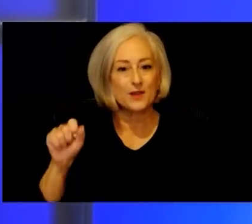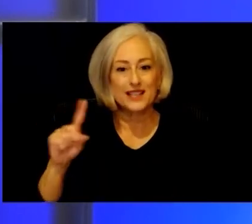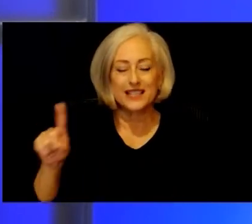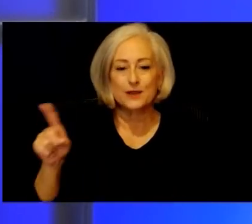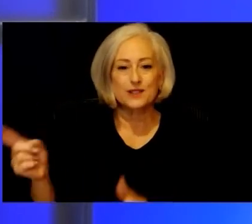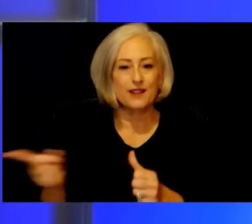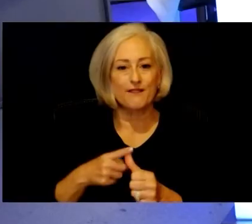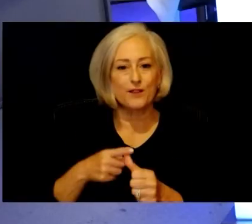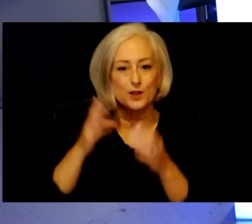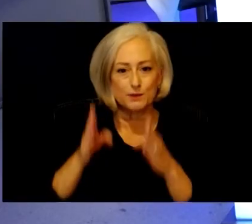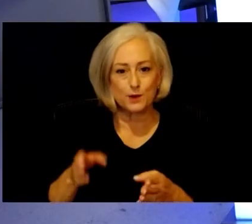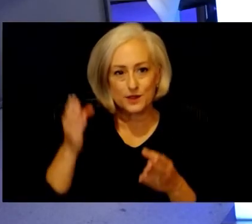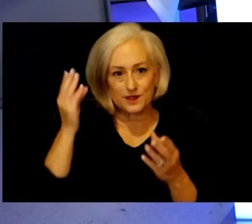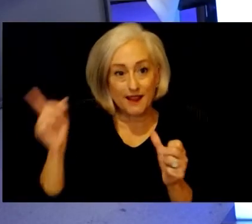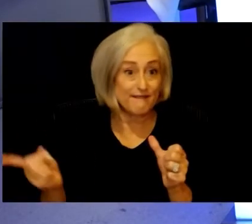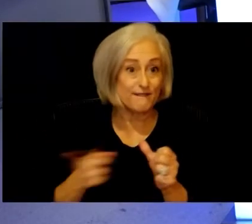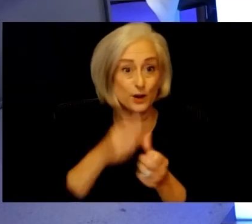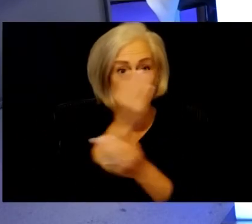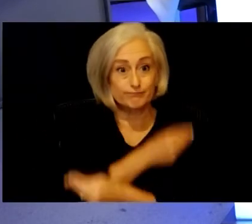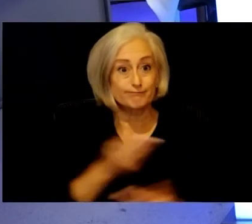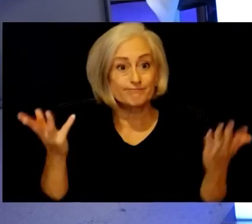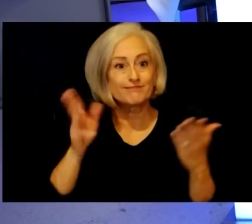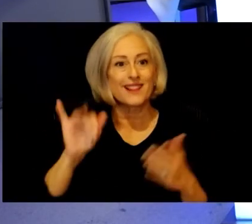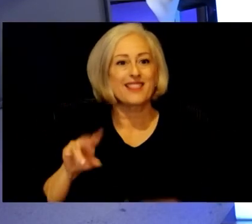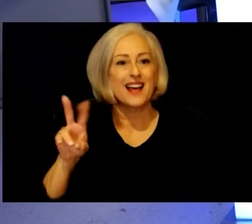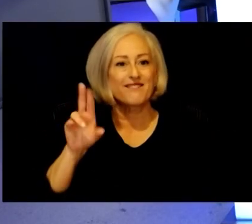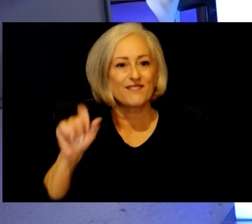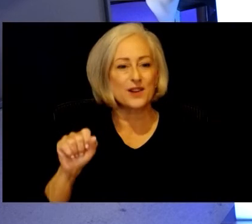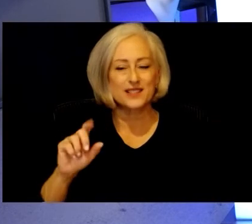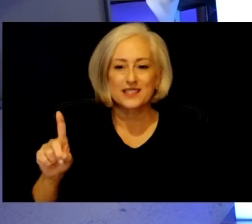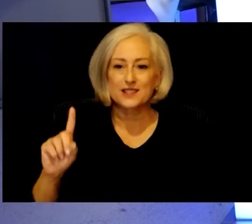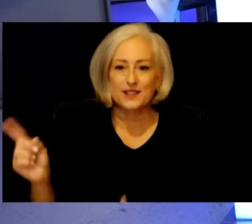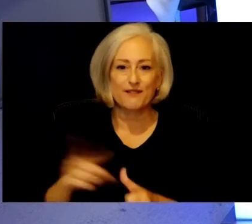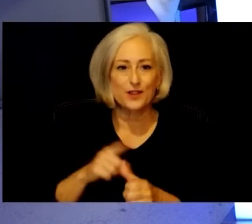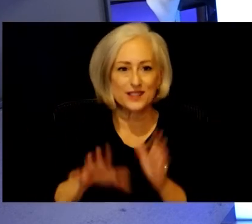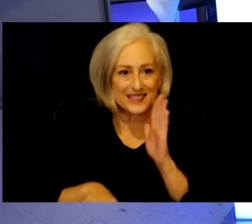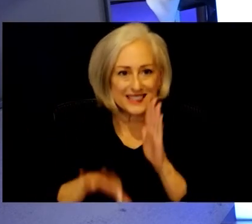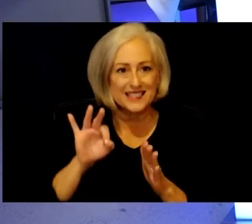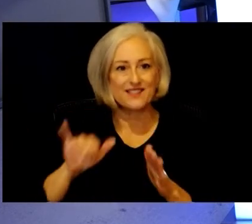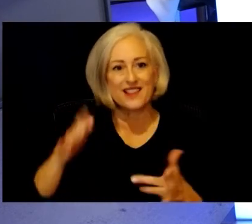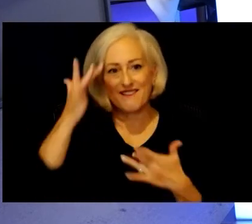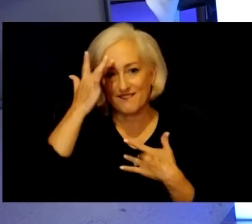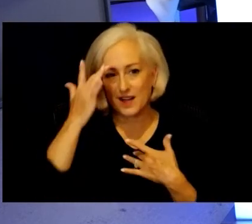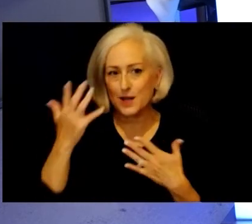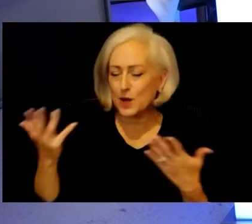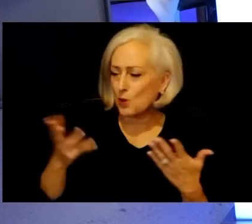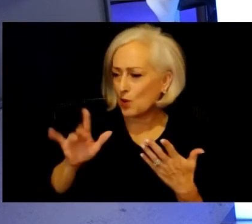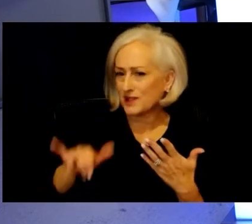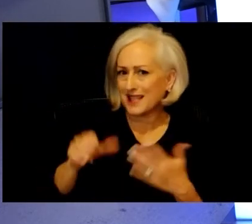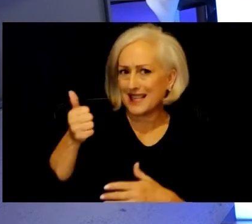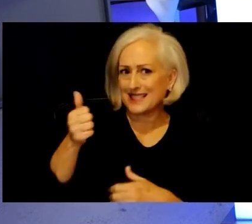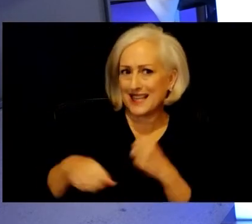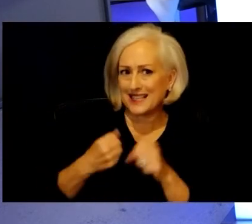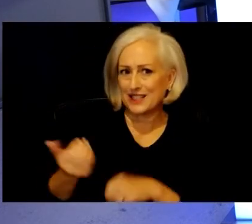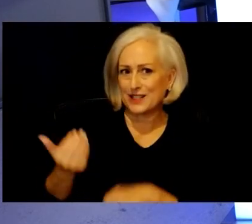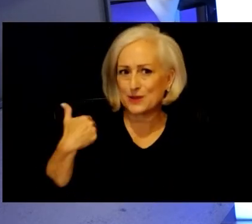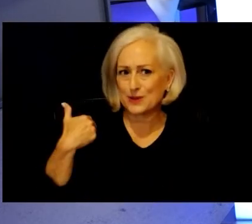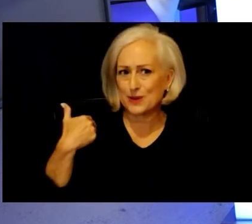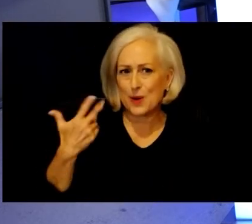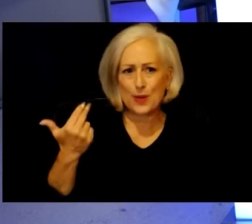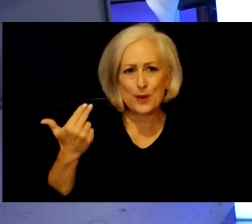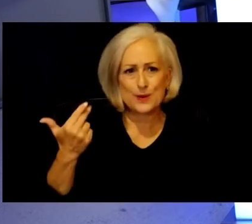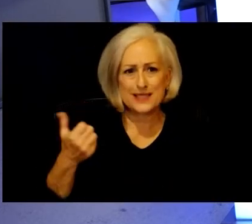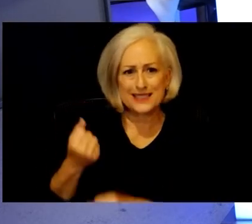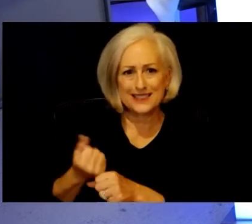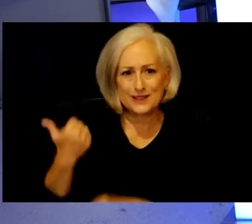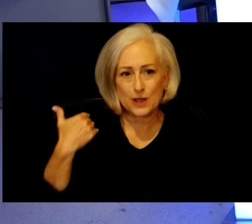that virus. So he was kind of one of the initial discoverers of that. What was it, 10 years ago, 13? It was, no, I'm